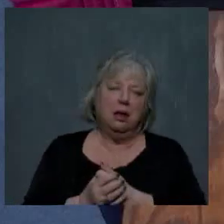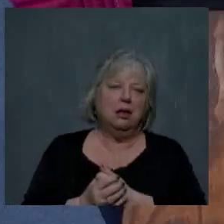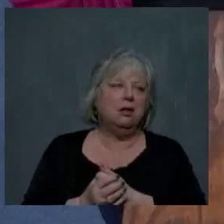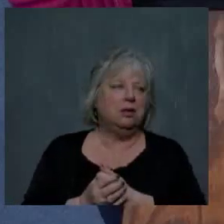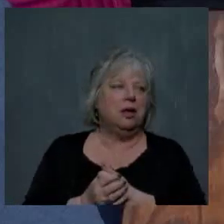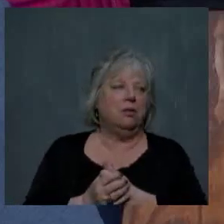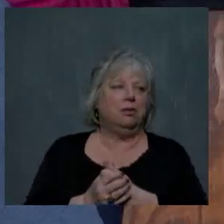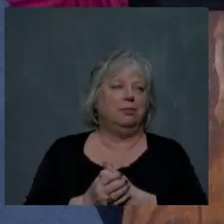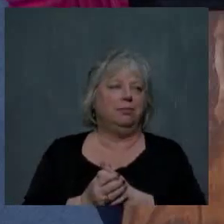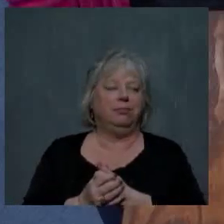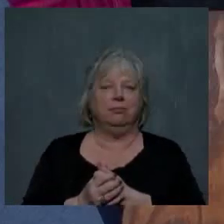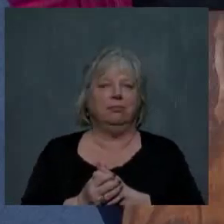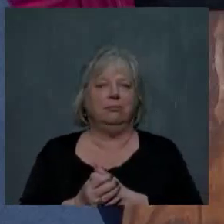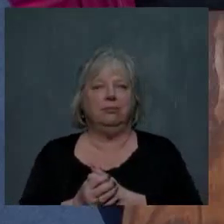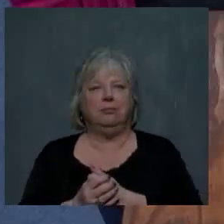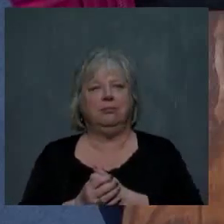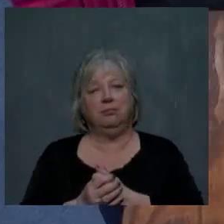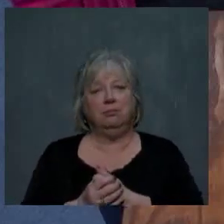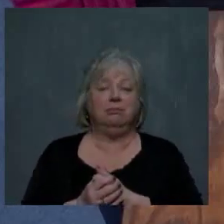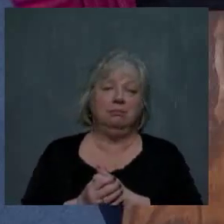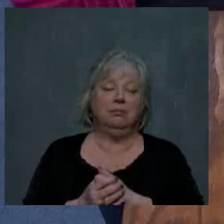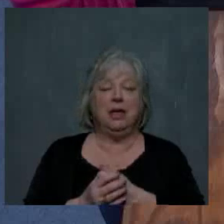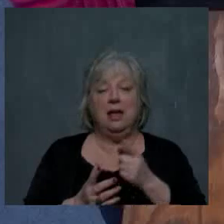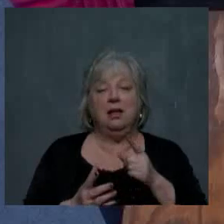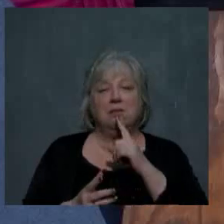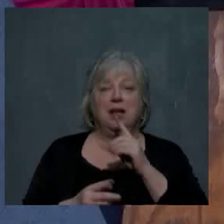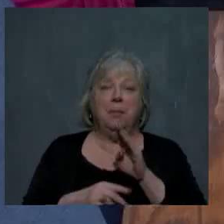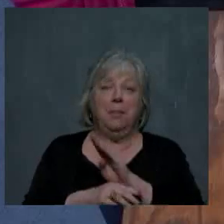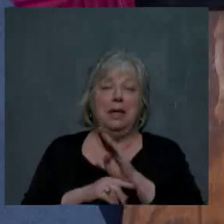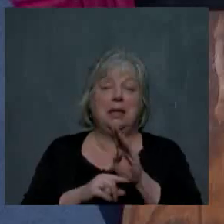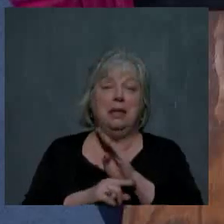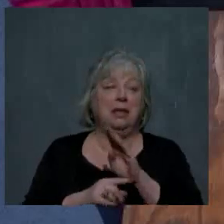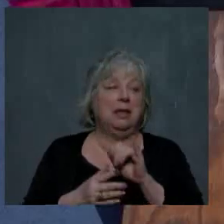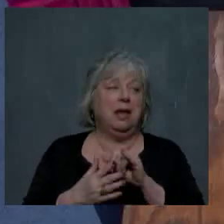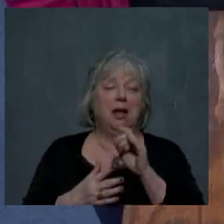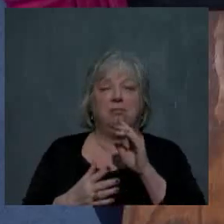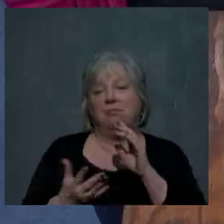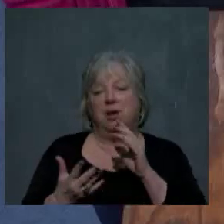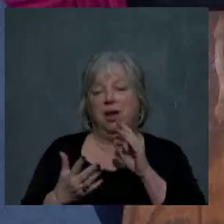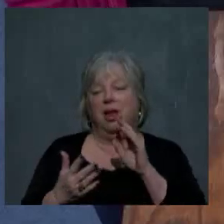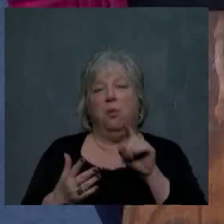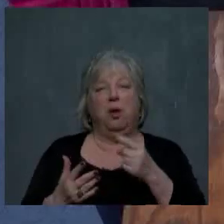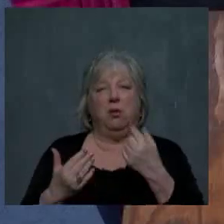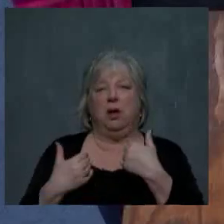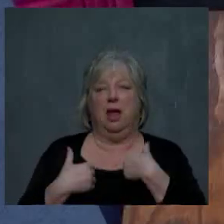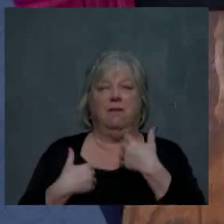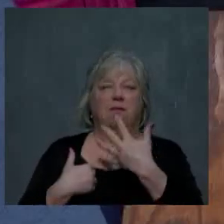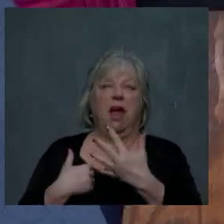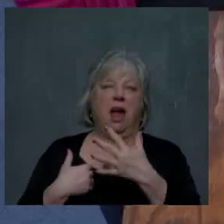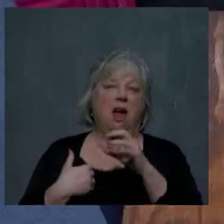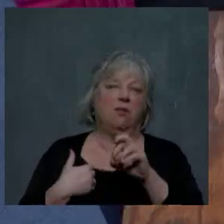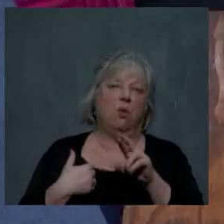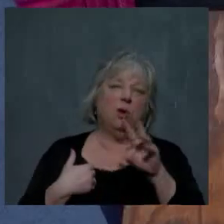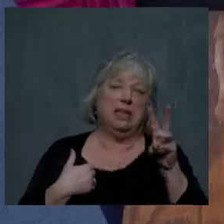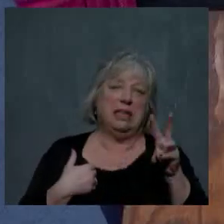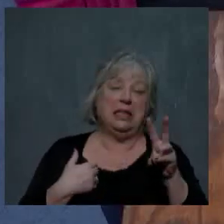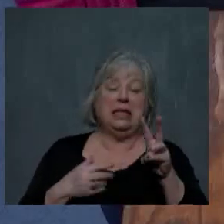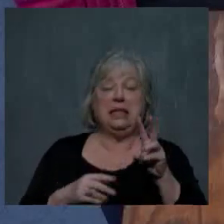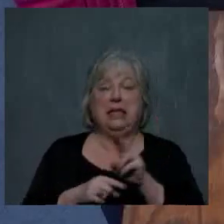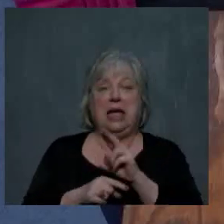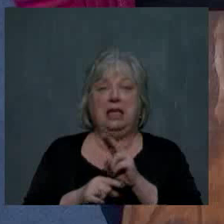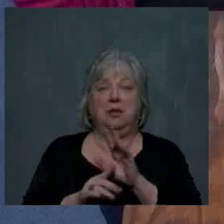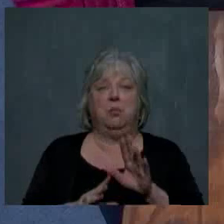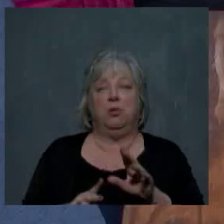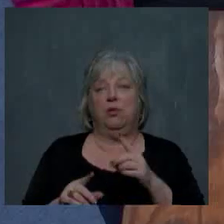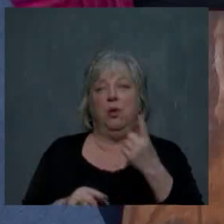said, it's pretty much a business that will have 5 to 6 customers at a time. The hours have changed